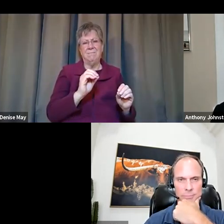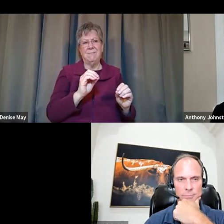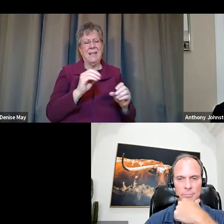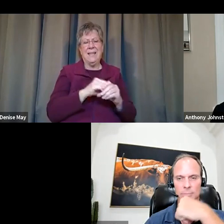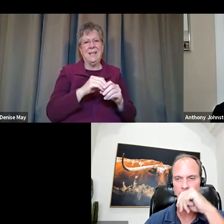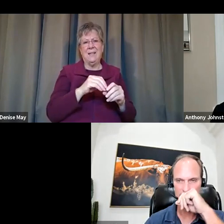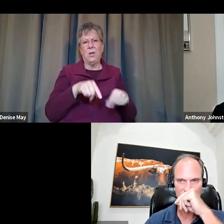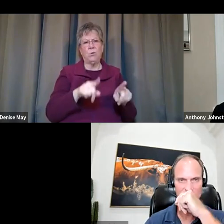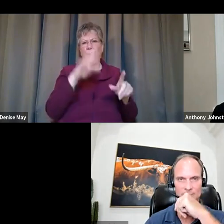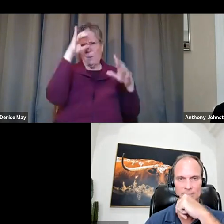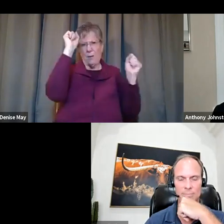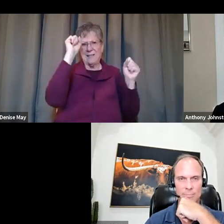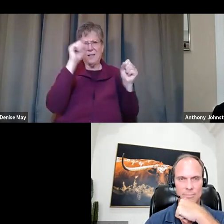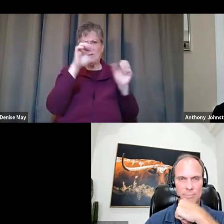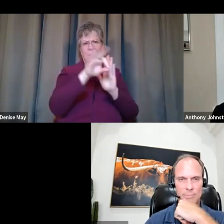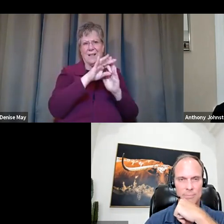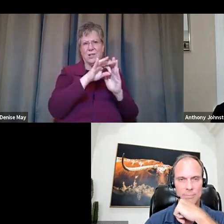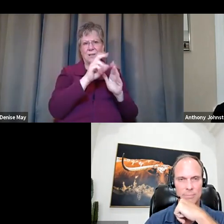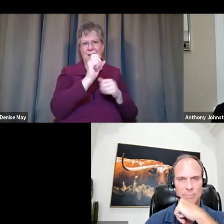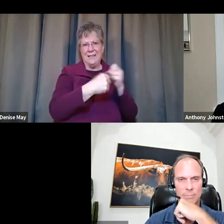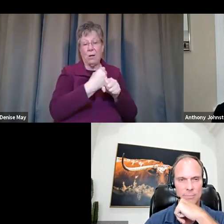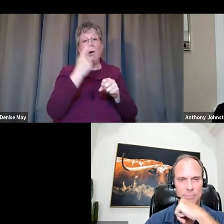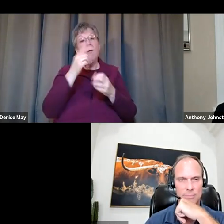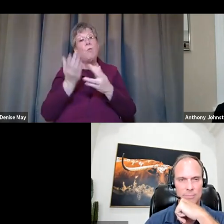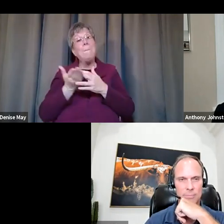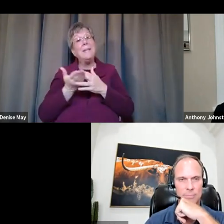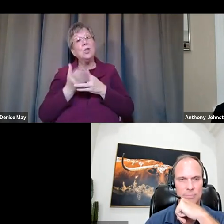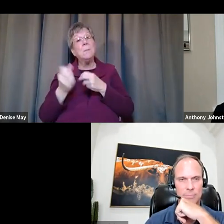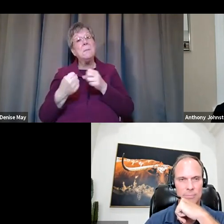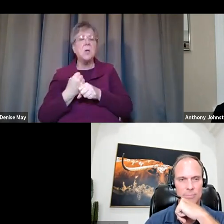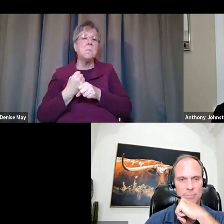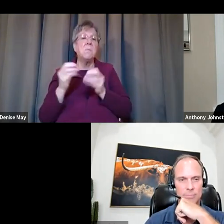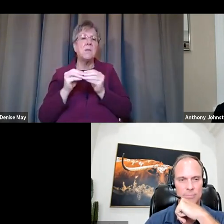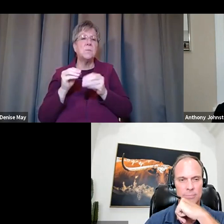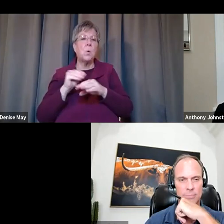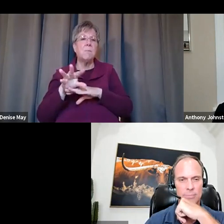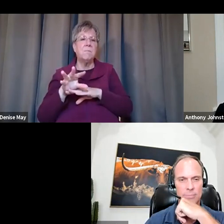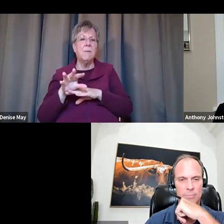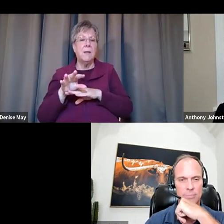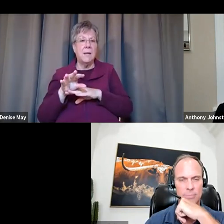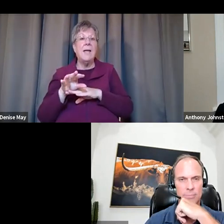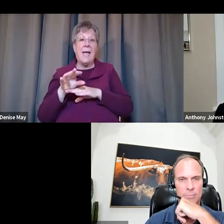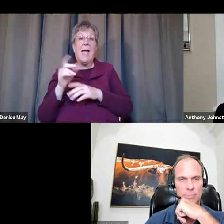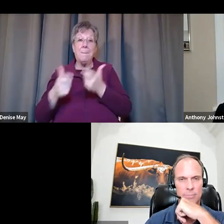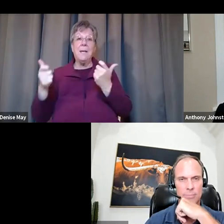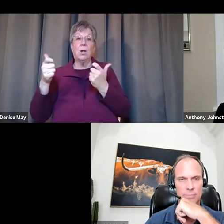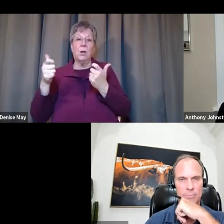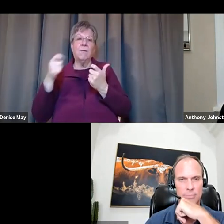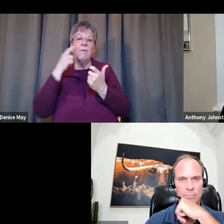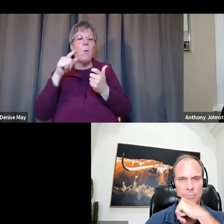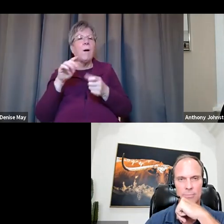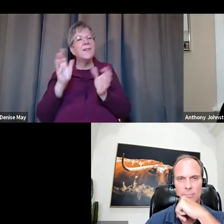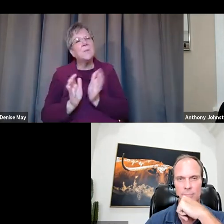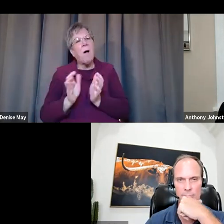year. It's maybe a little bit bigger in a midterm year. It's probably significantly bigger in like a mayor's race where